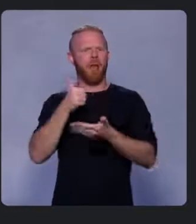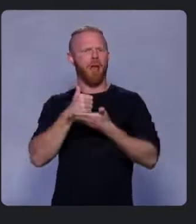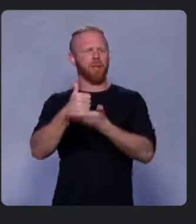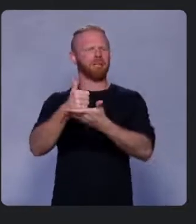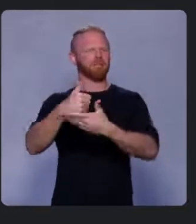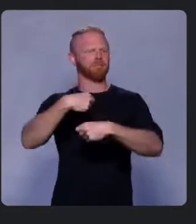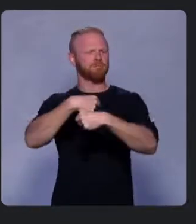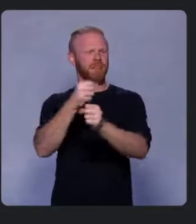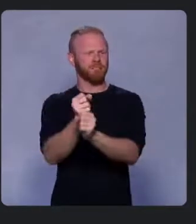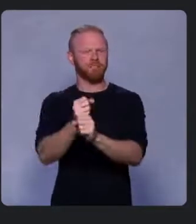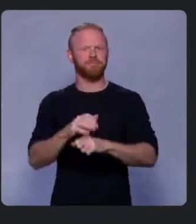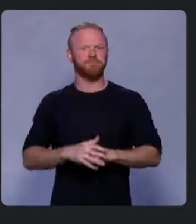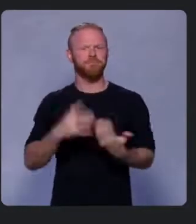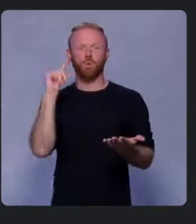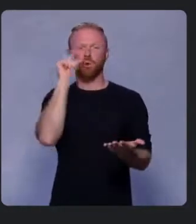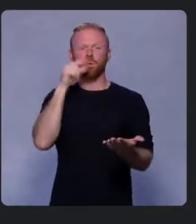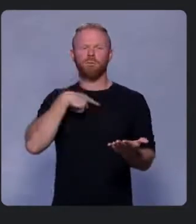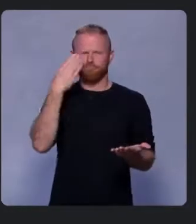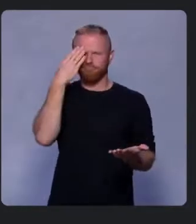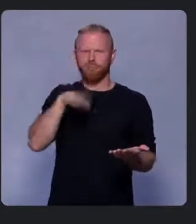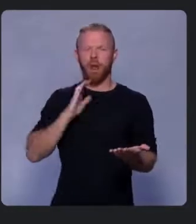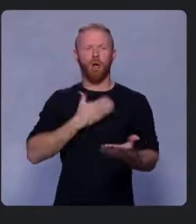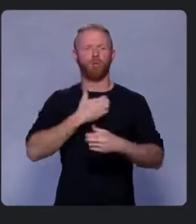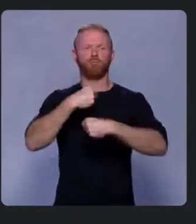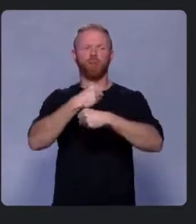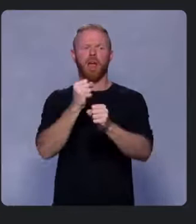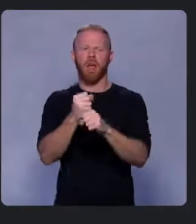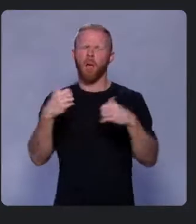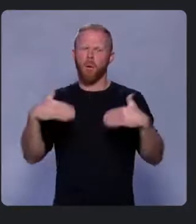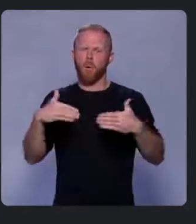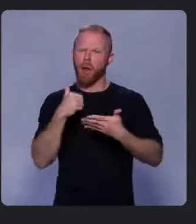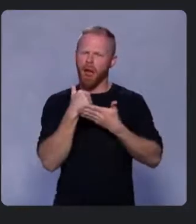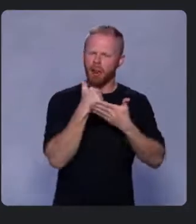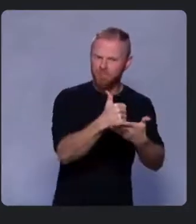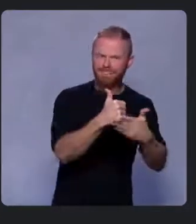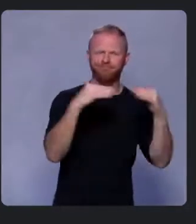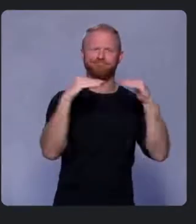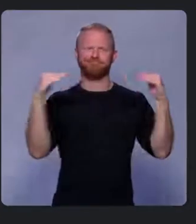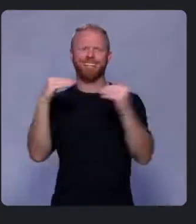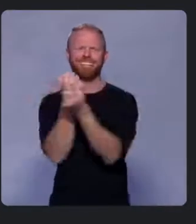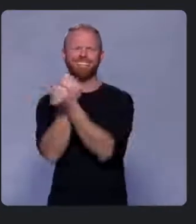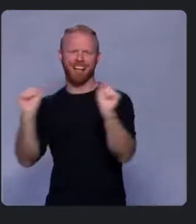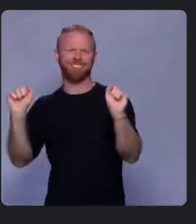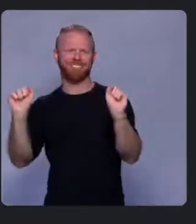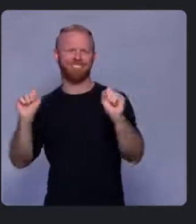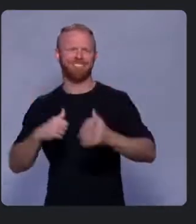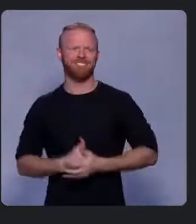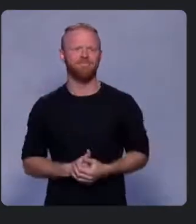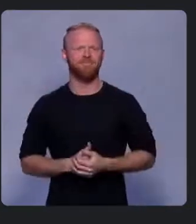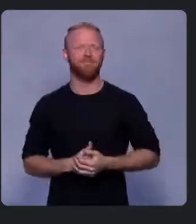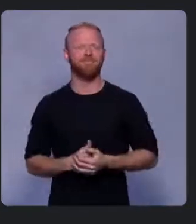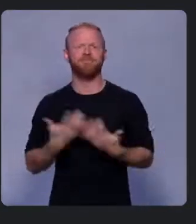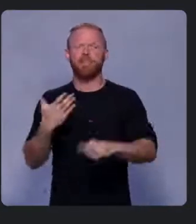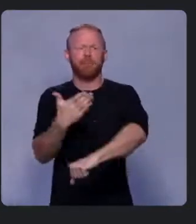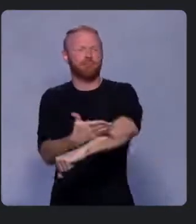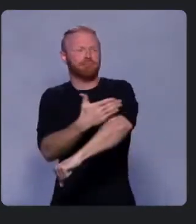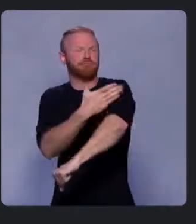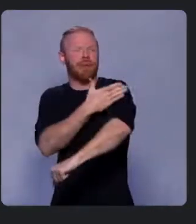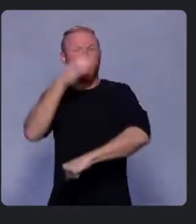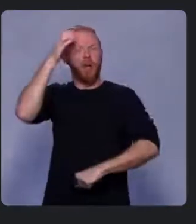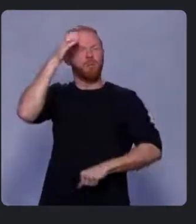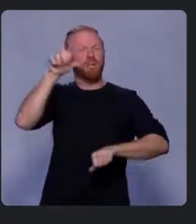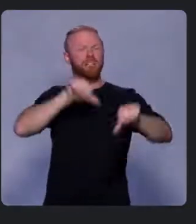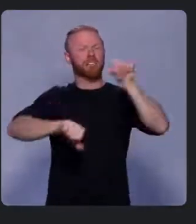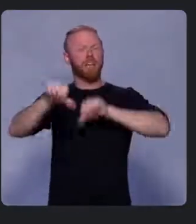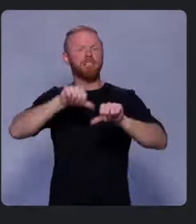Google, we know that our products can only be as helpful as they are safe. And advances in computer science and